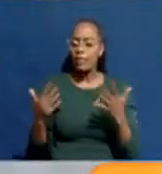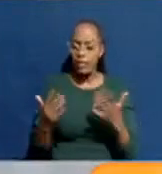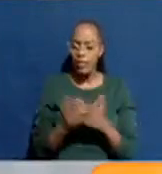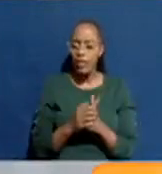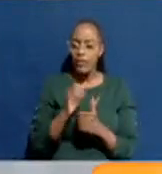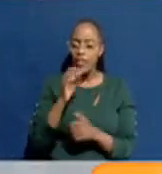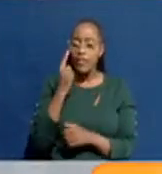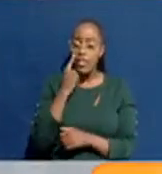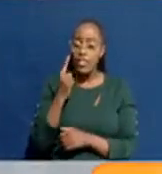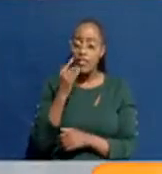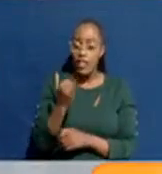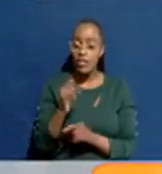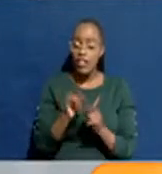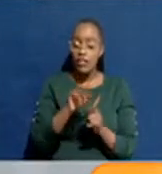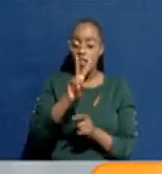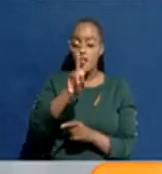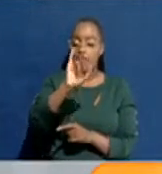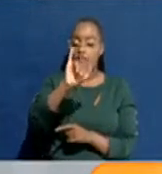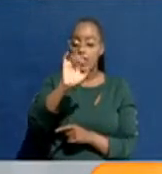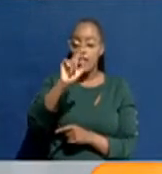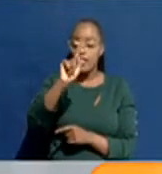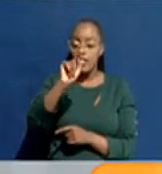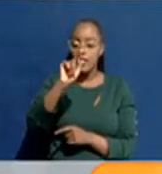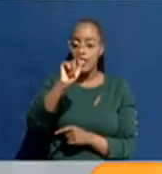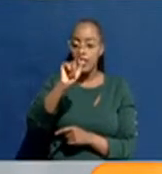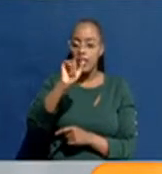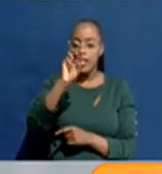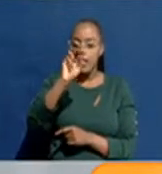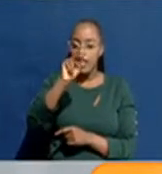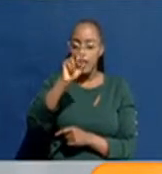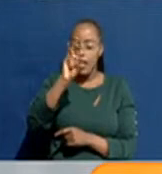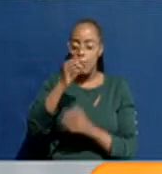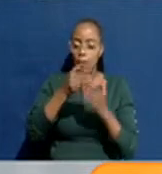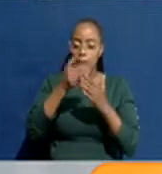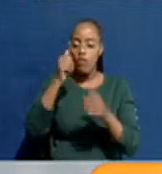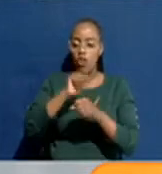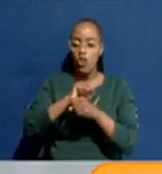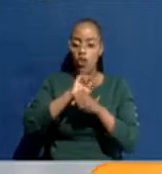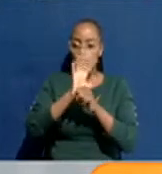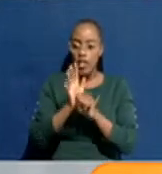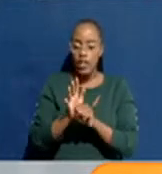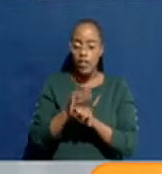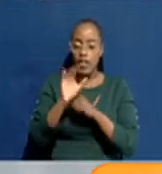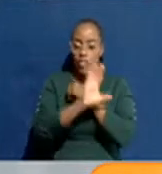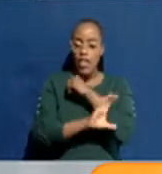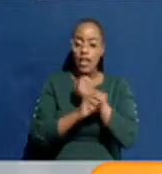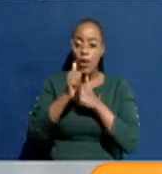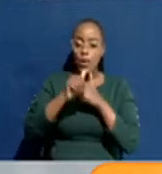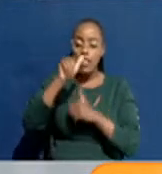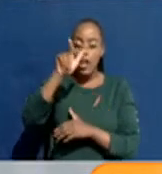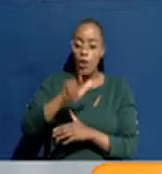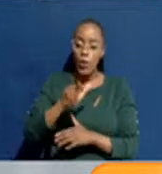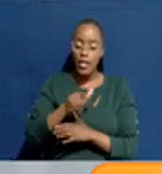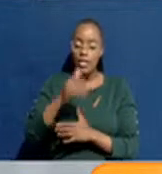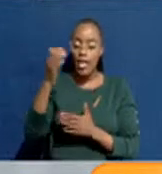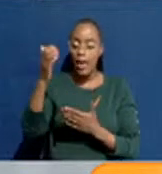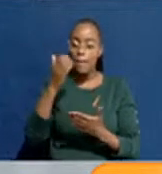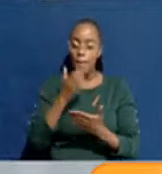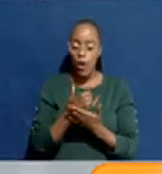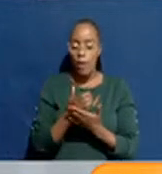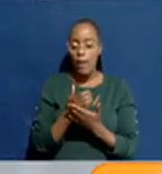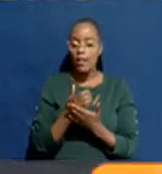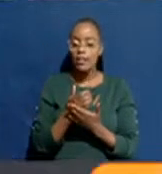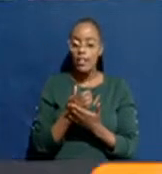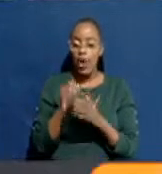If you look, for example, at Vietnam, Vietnam before pre-COVID, was the country with the lowest unemployment rate in the